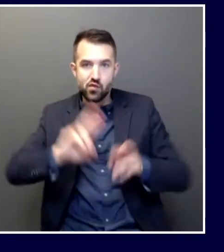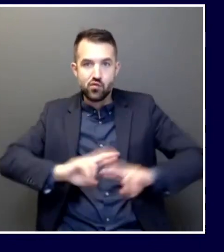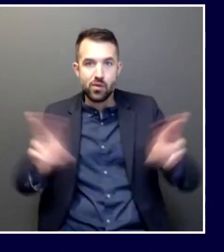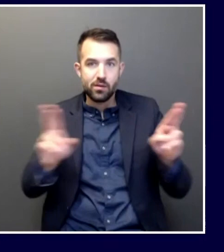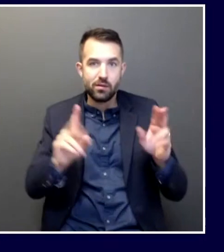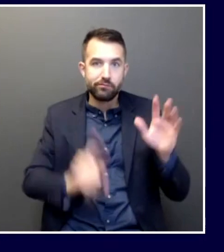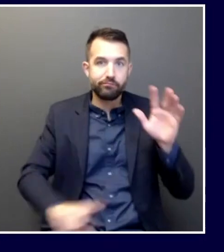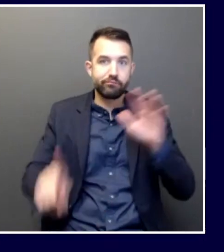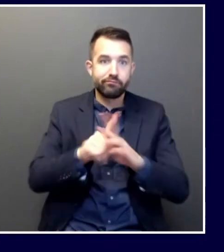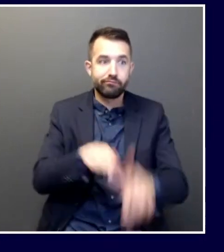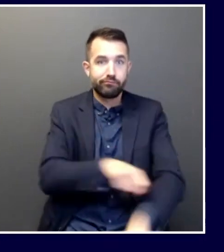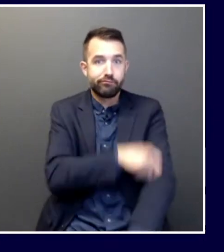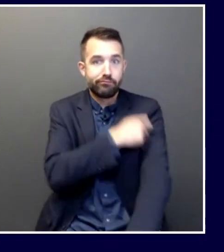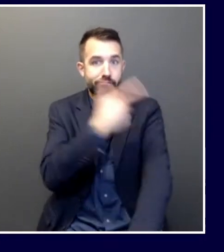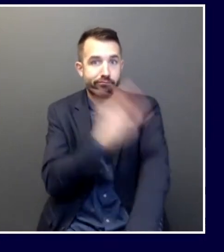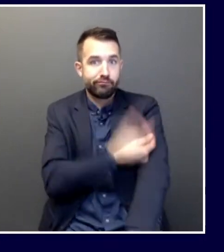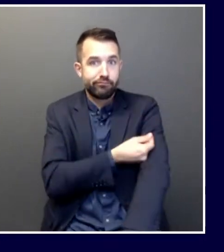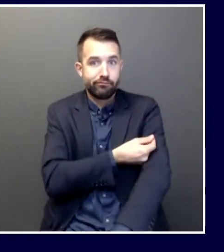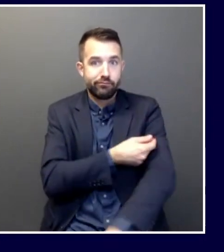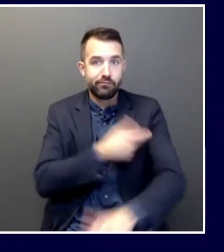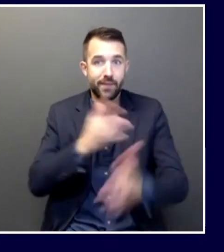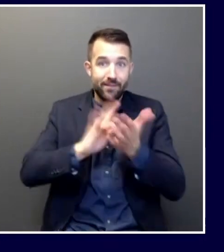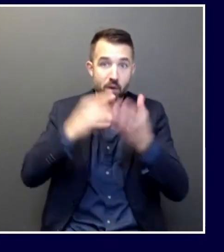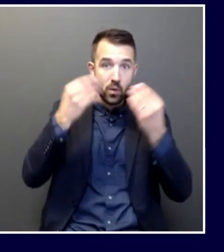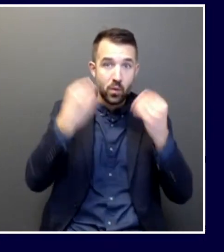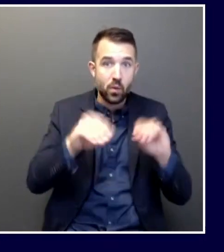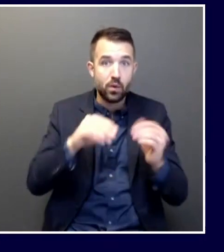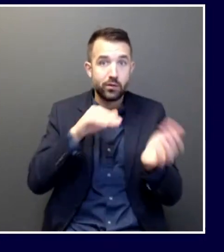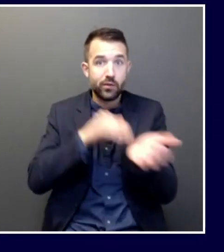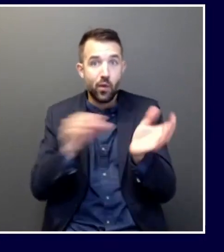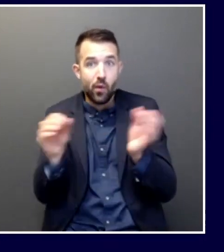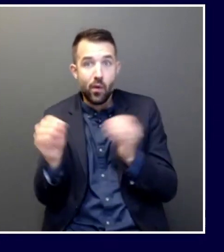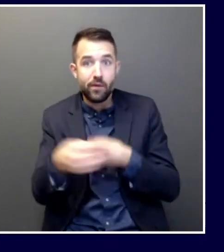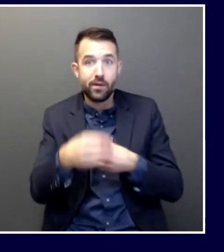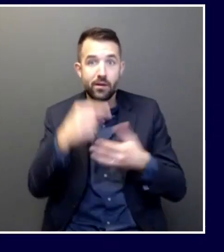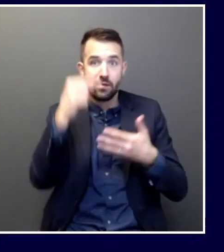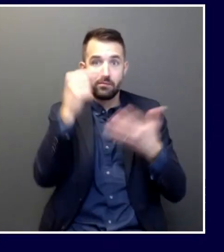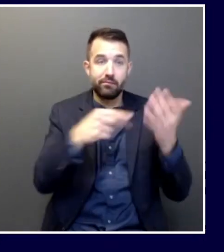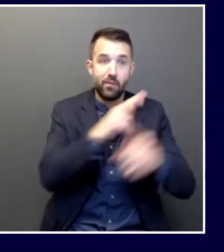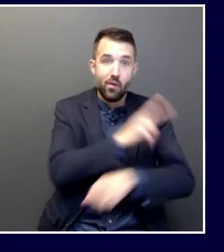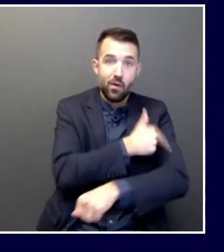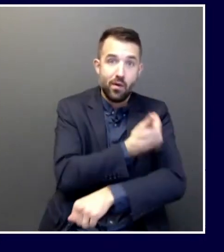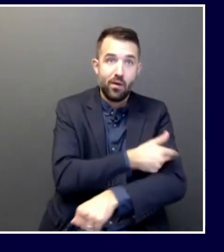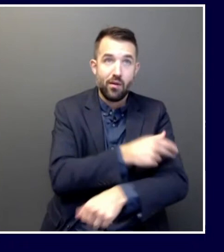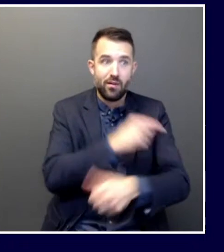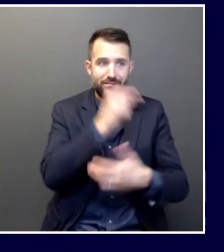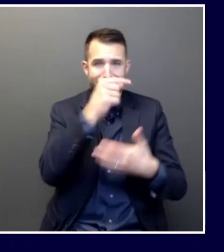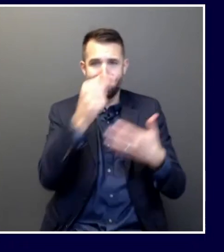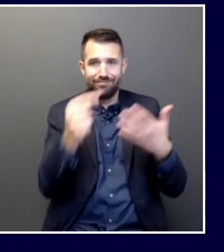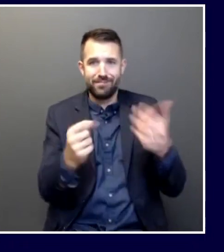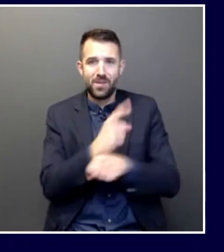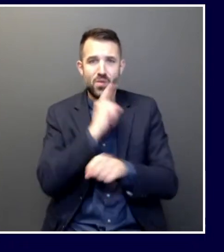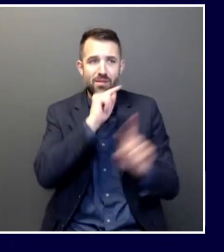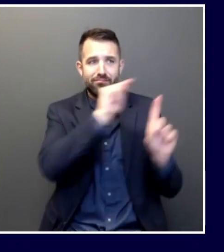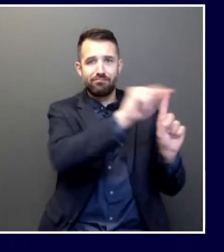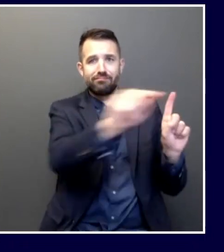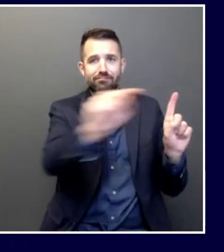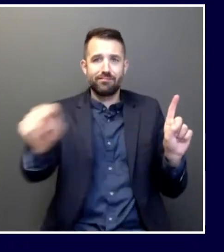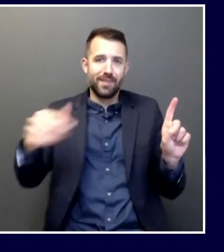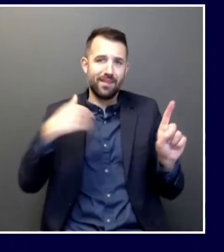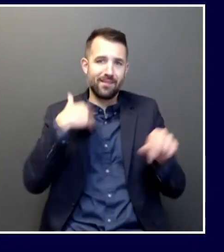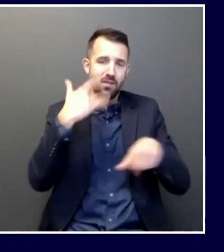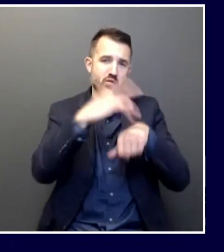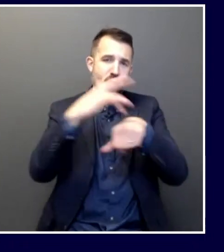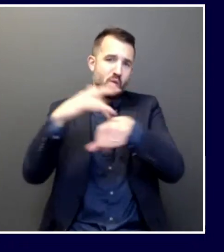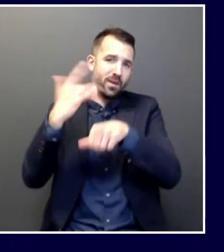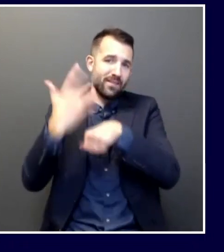that's a pharmacy, a doctor's office, an area hospital, we're making sure they've got everything they need. We're hoping that planning